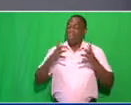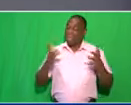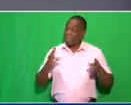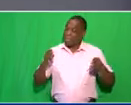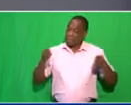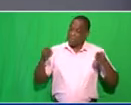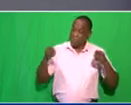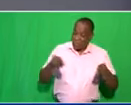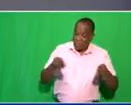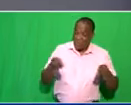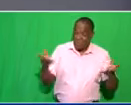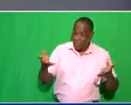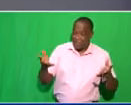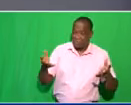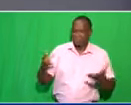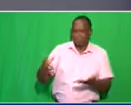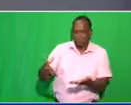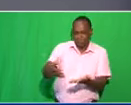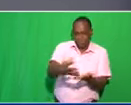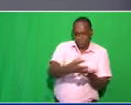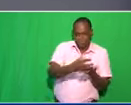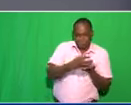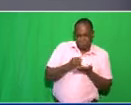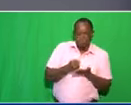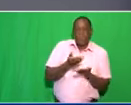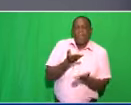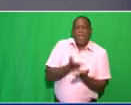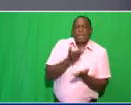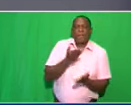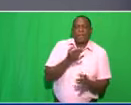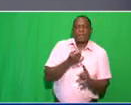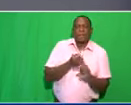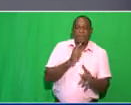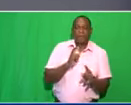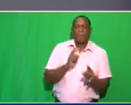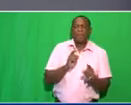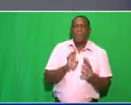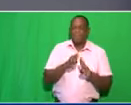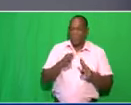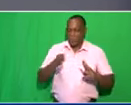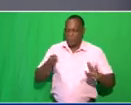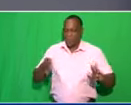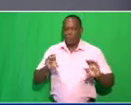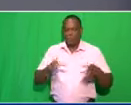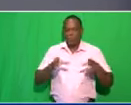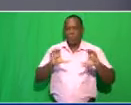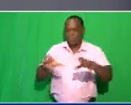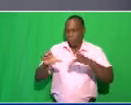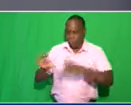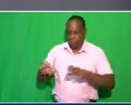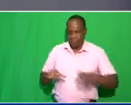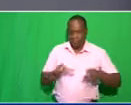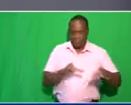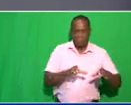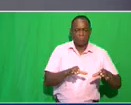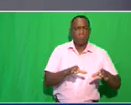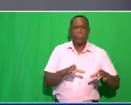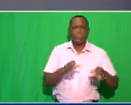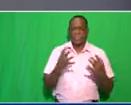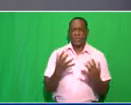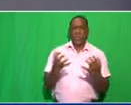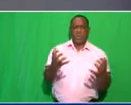of evidence from our various stakeholders. And if I may give you an example of a target audience, we